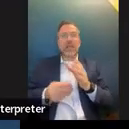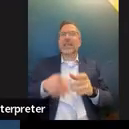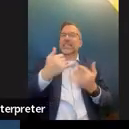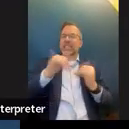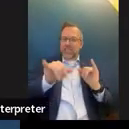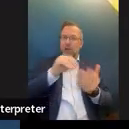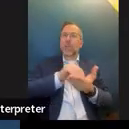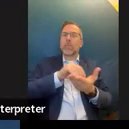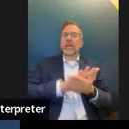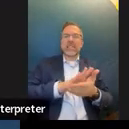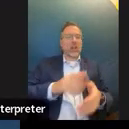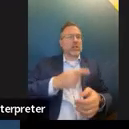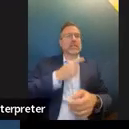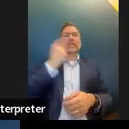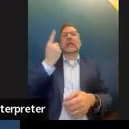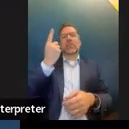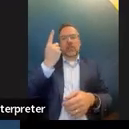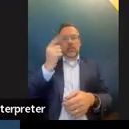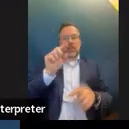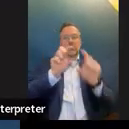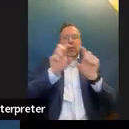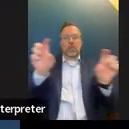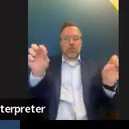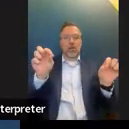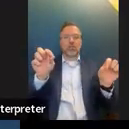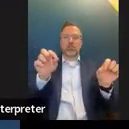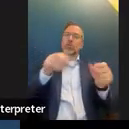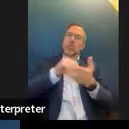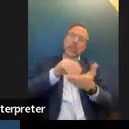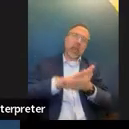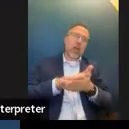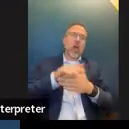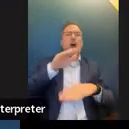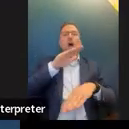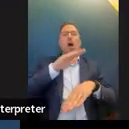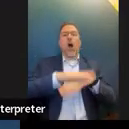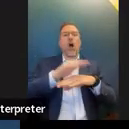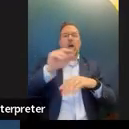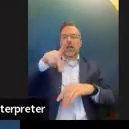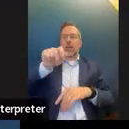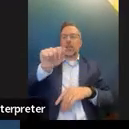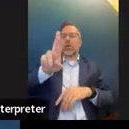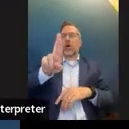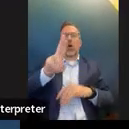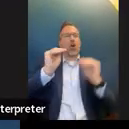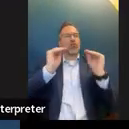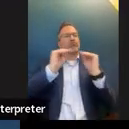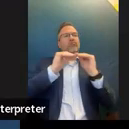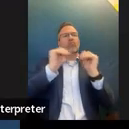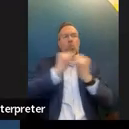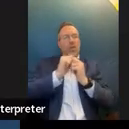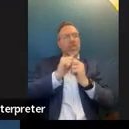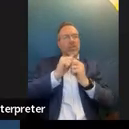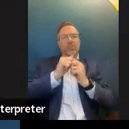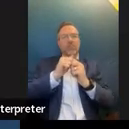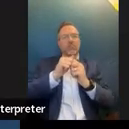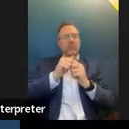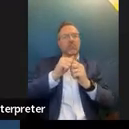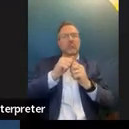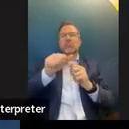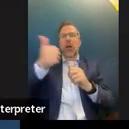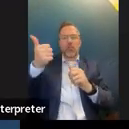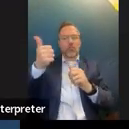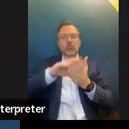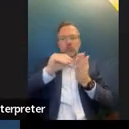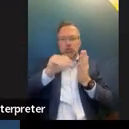level associated with that first goal that they're on par with peers or they're at grade level or something. There has to be some kind of a statement in that